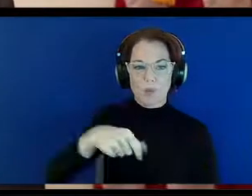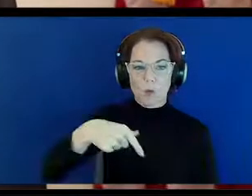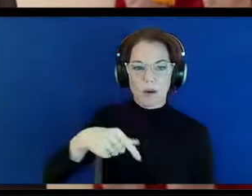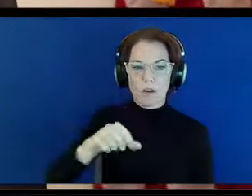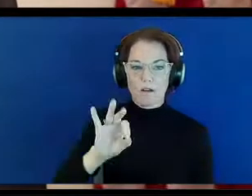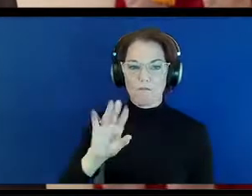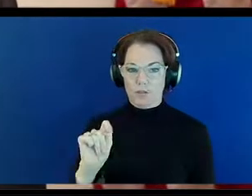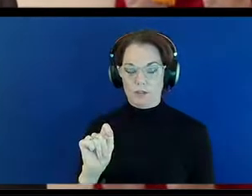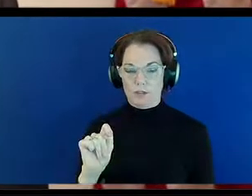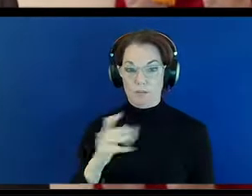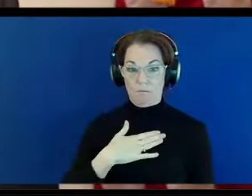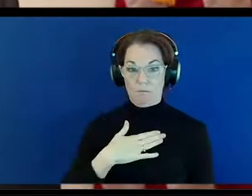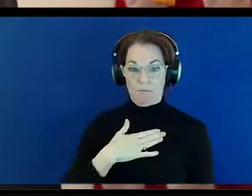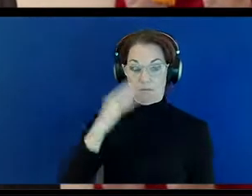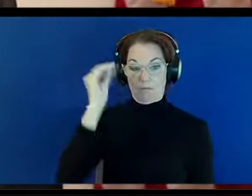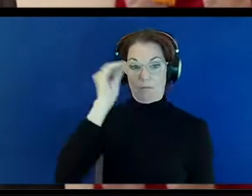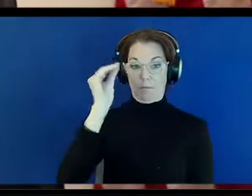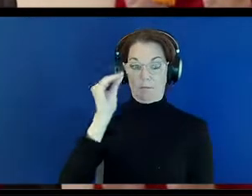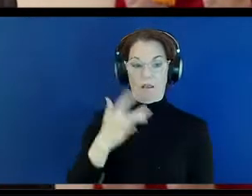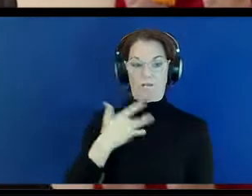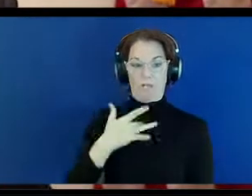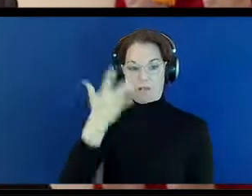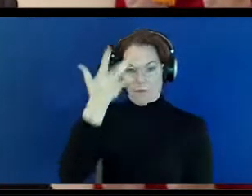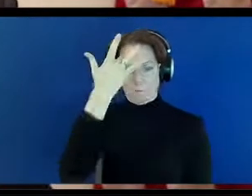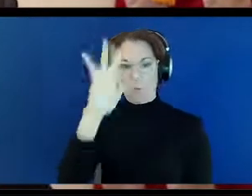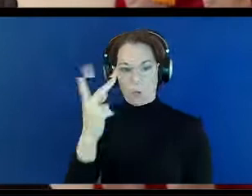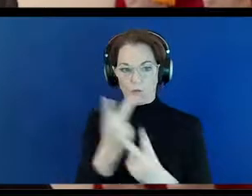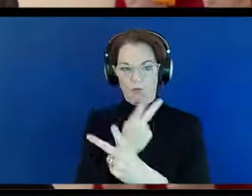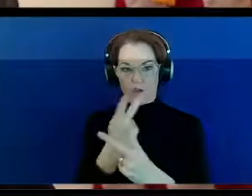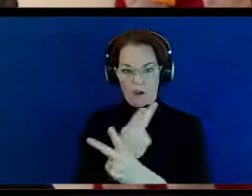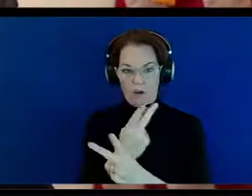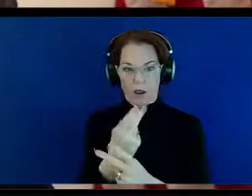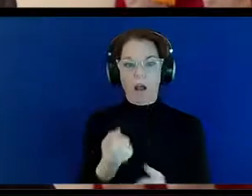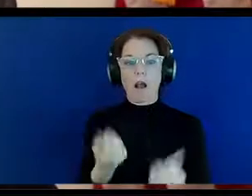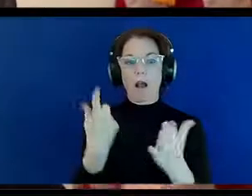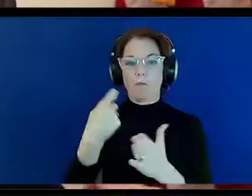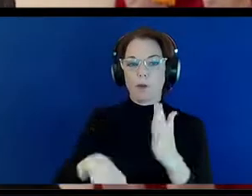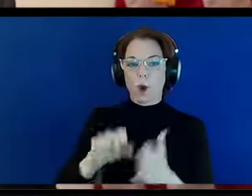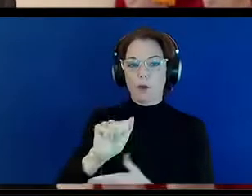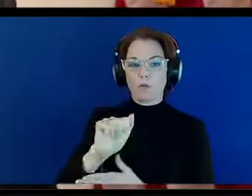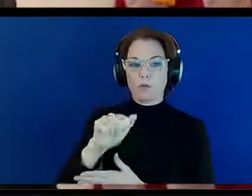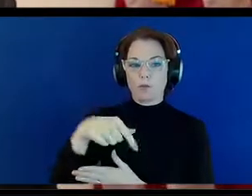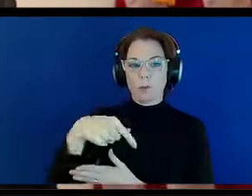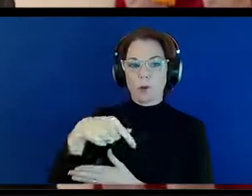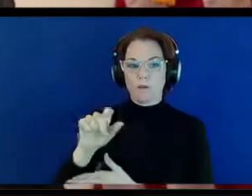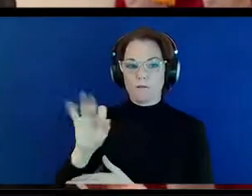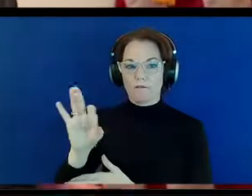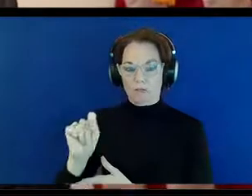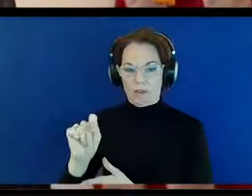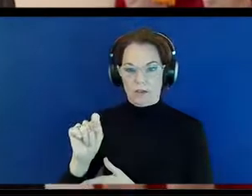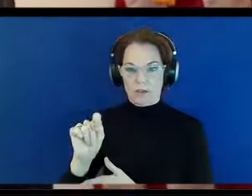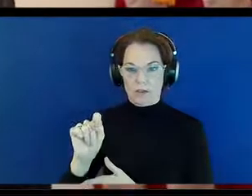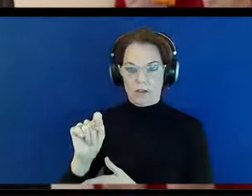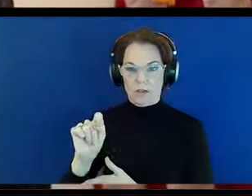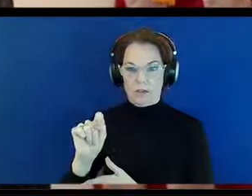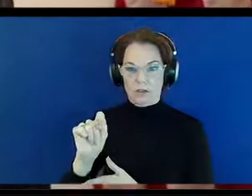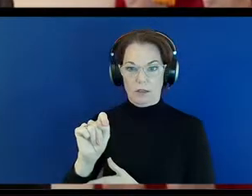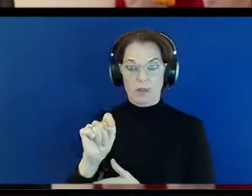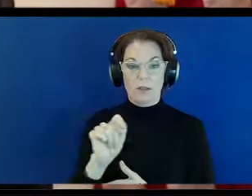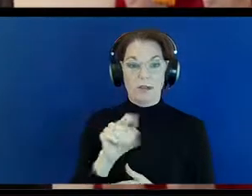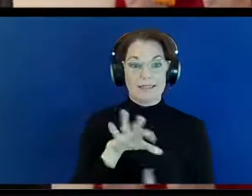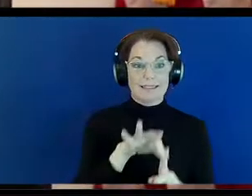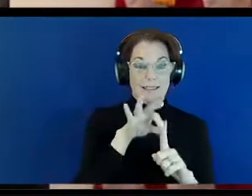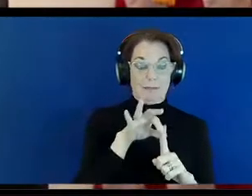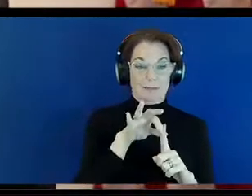think it'd be smart to do, because a lot of what I hear in terms of getting the sweet spot, especially on